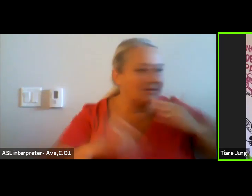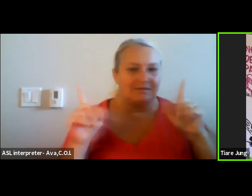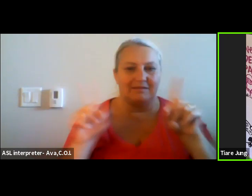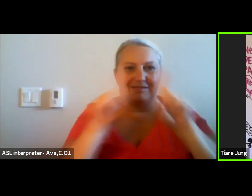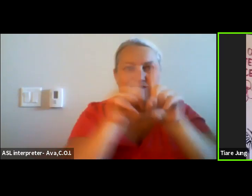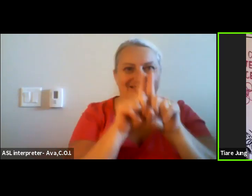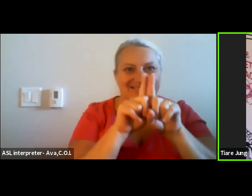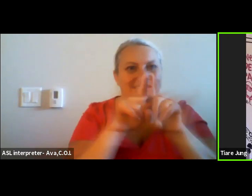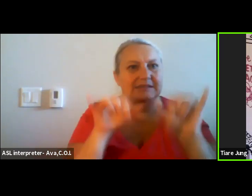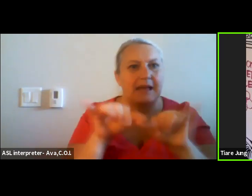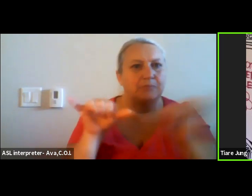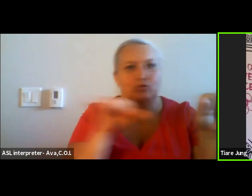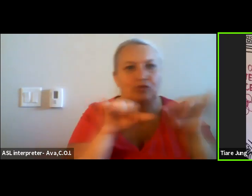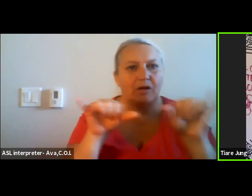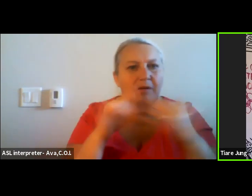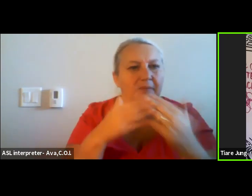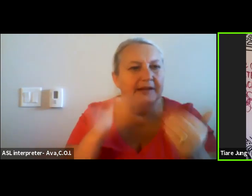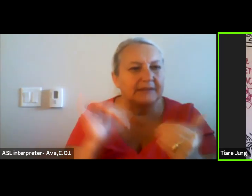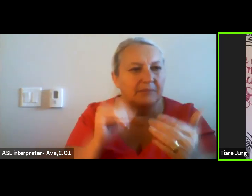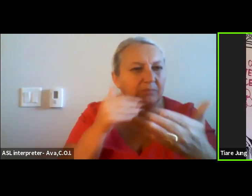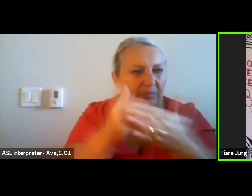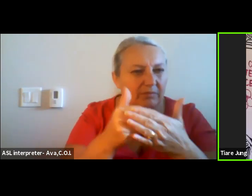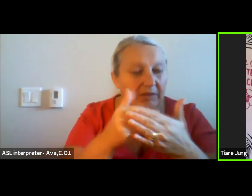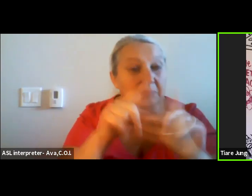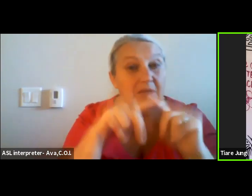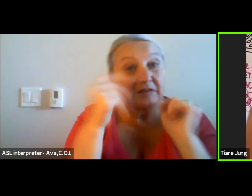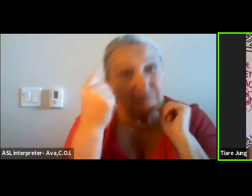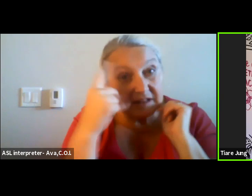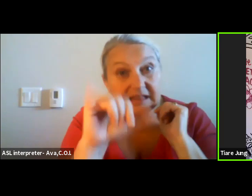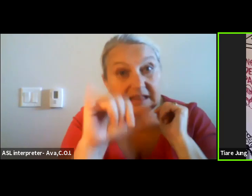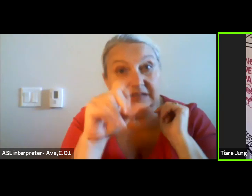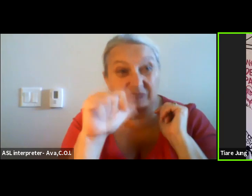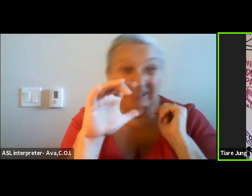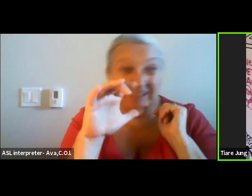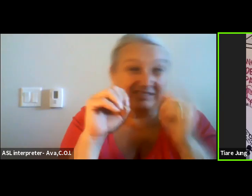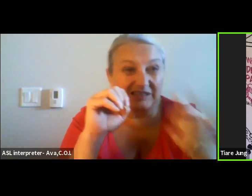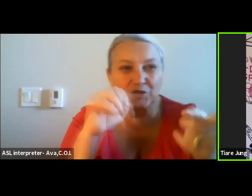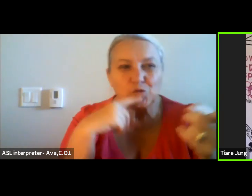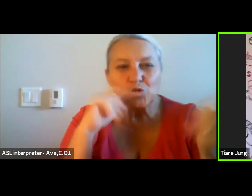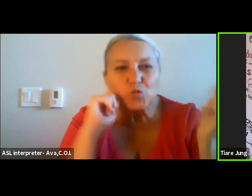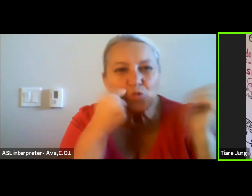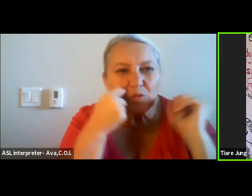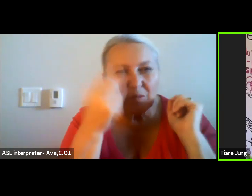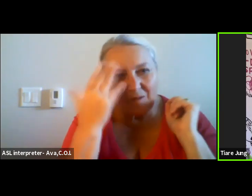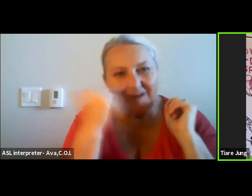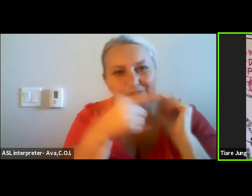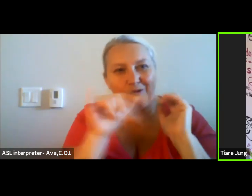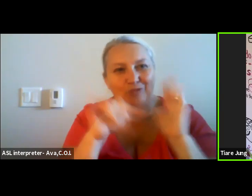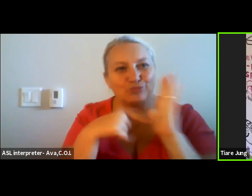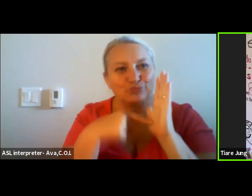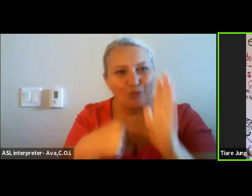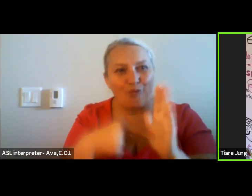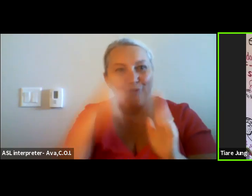closer to our own, having that space. And it's kind of cool because the image also creates the shape of a heart.